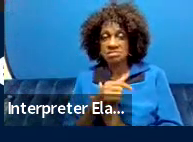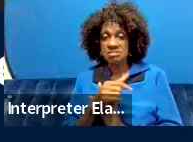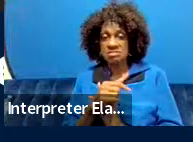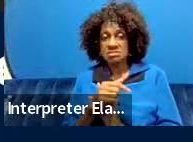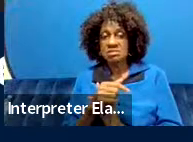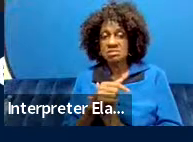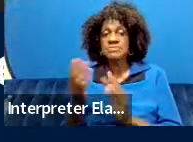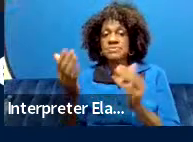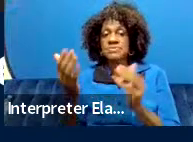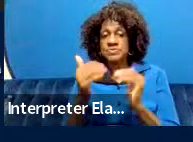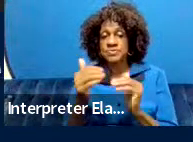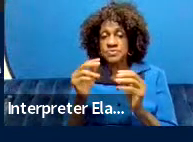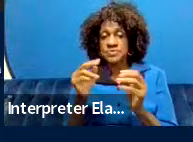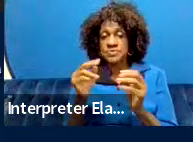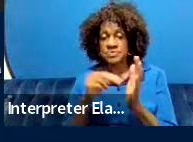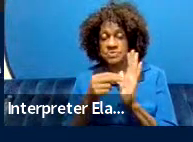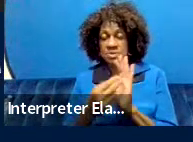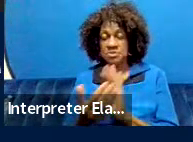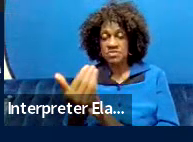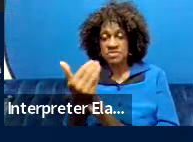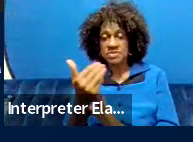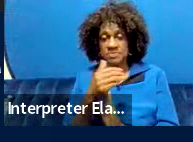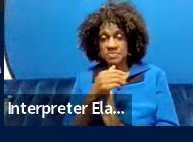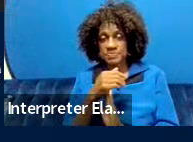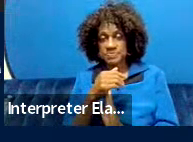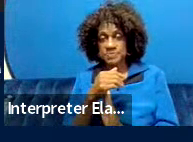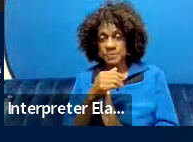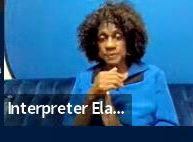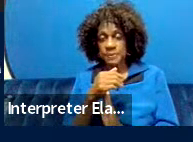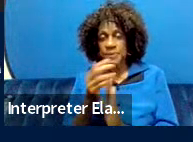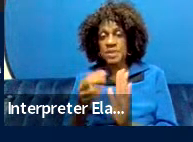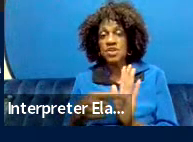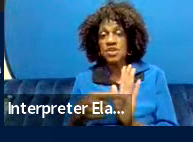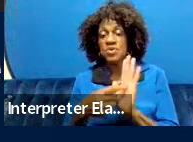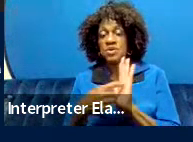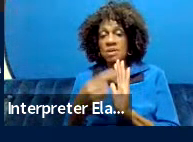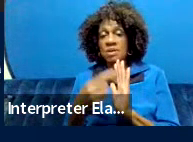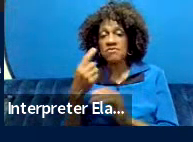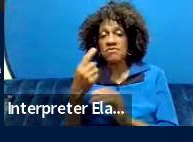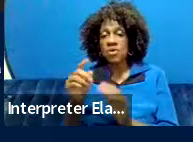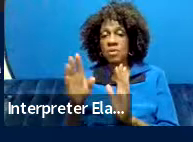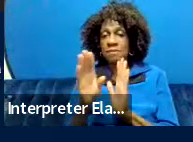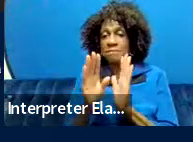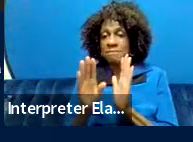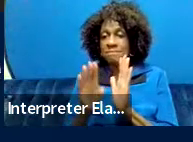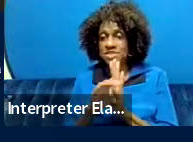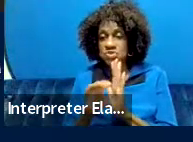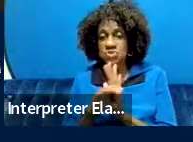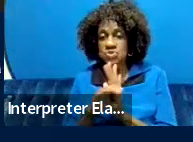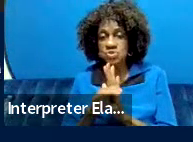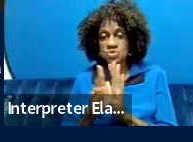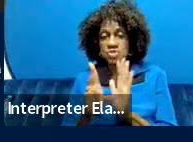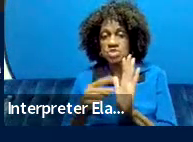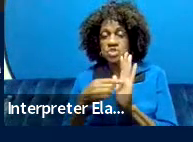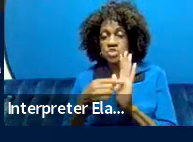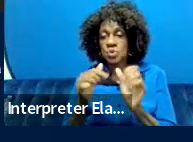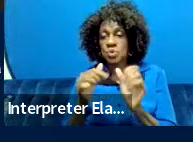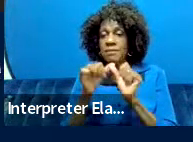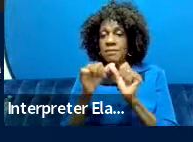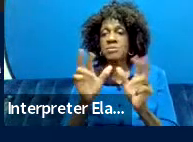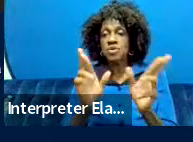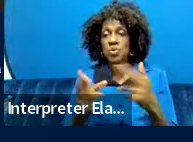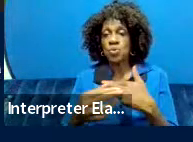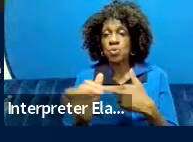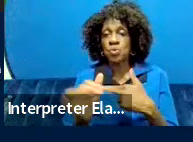slide 15. And now we'll move on to requirements for pictograms designating permanent rooms and